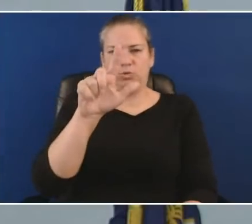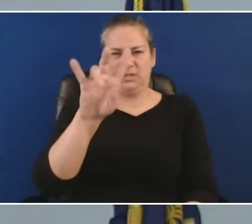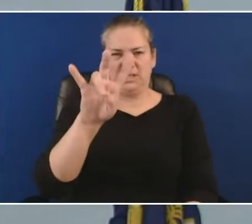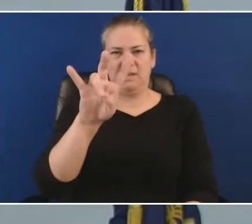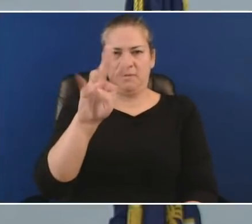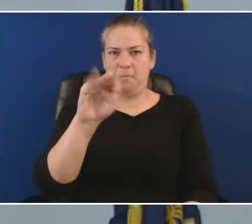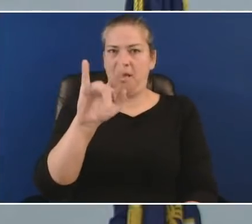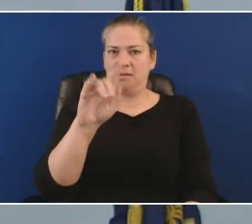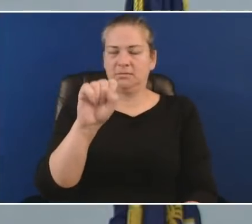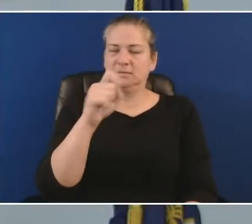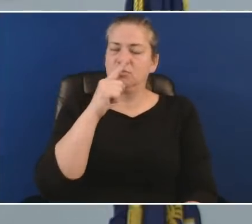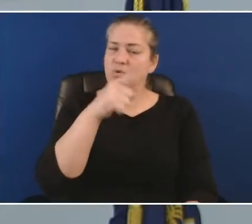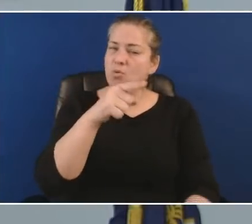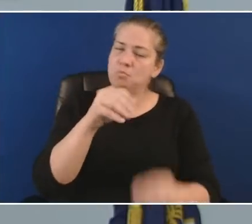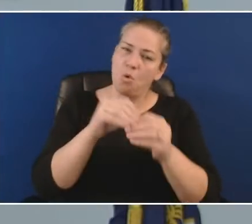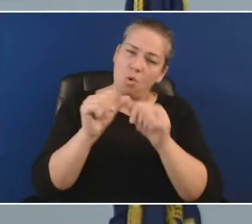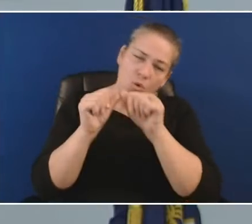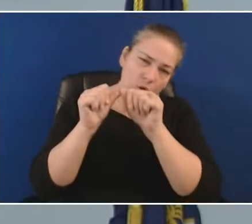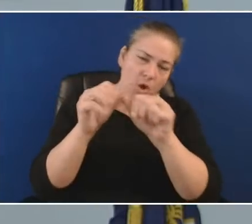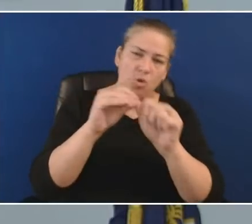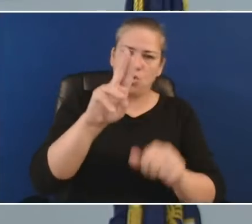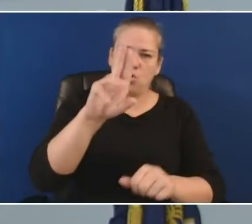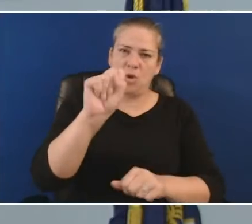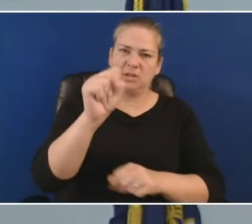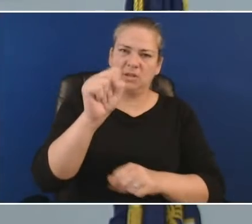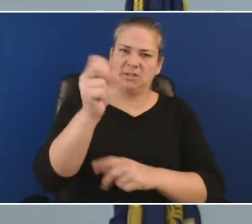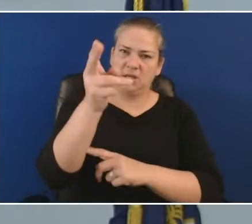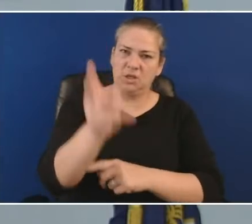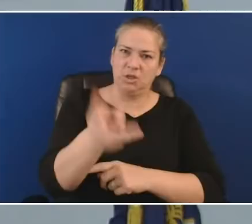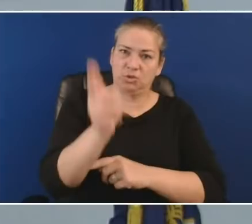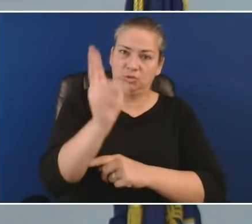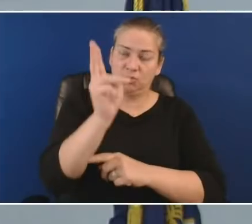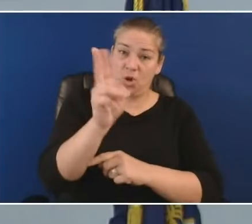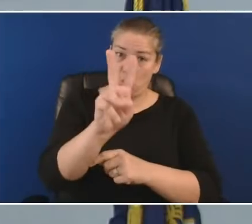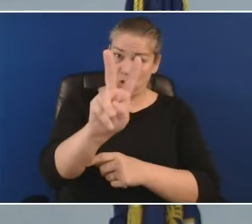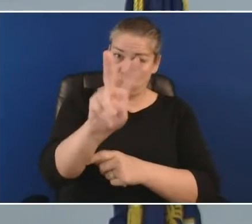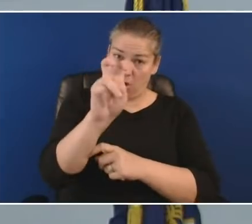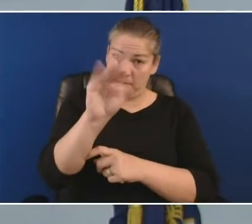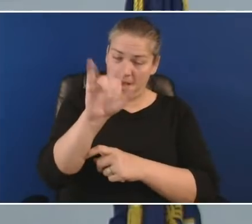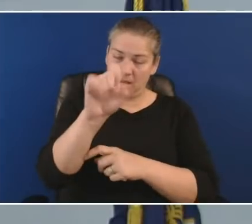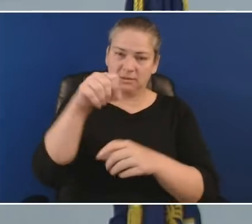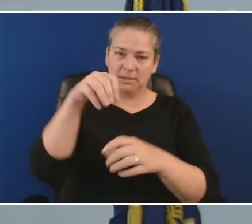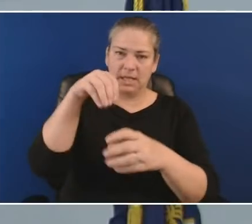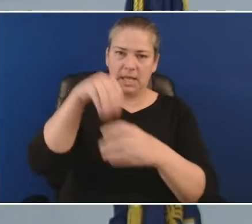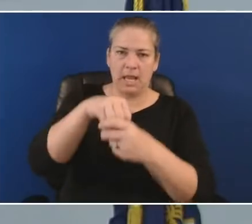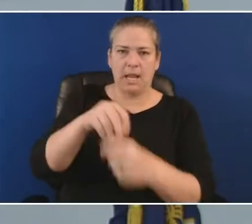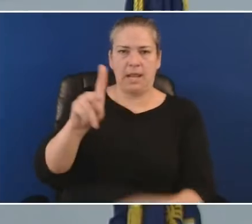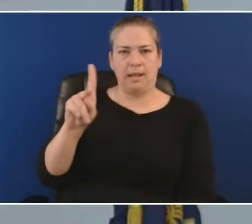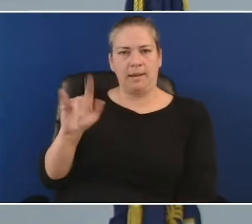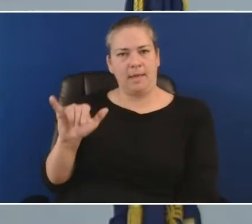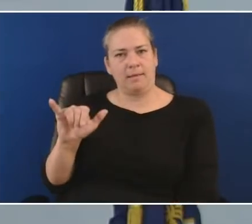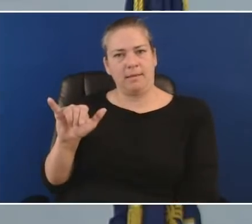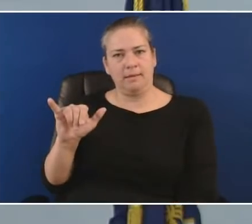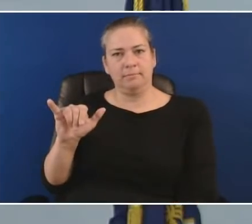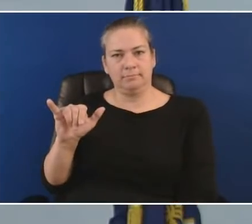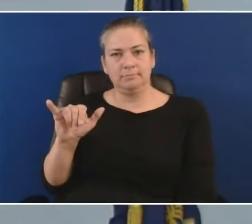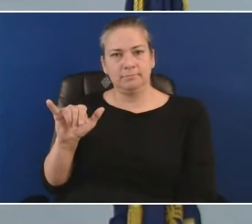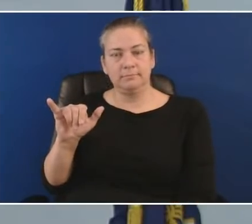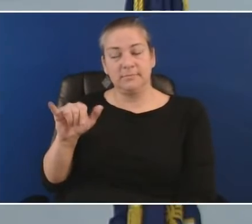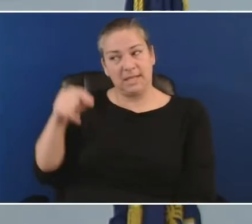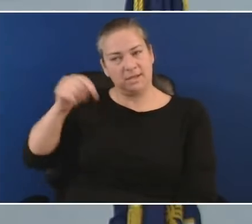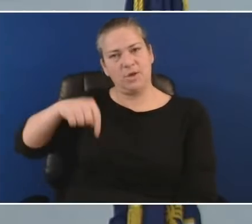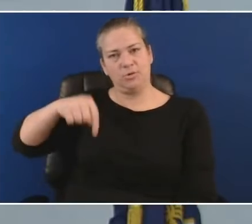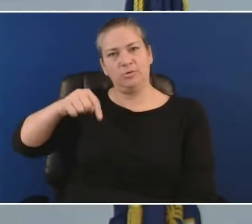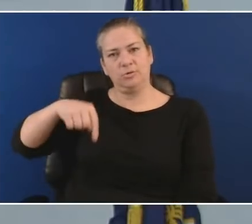history. Folks, 200 of those miles were in Kentucky. We are ground zero, and I know this community